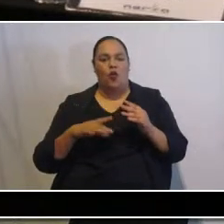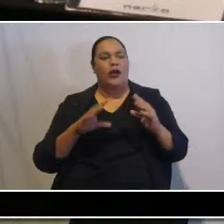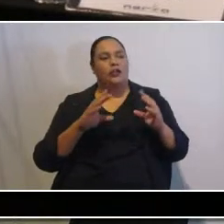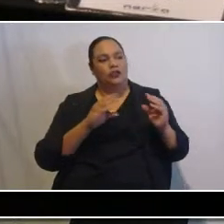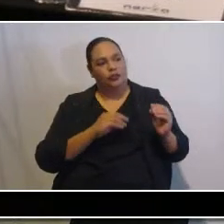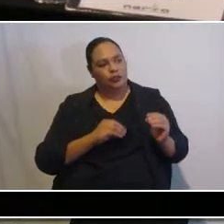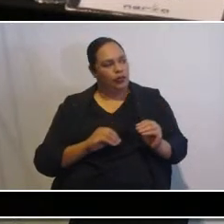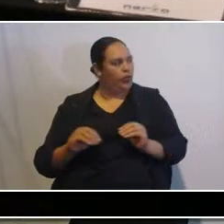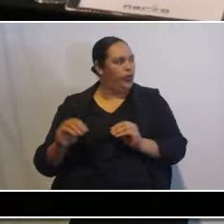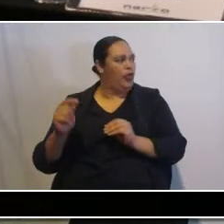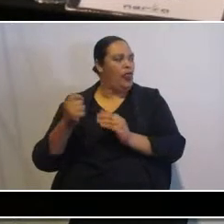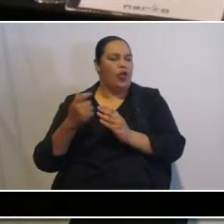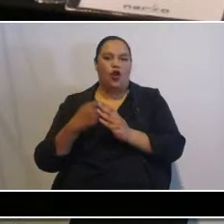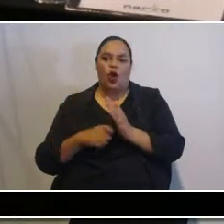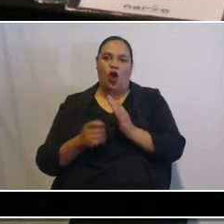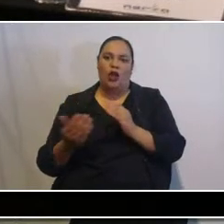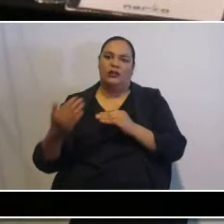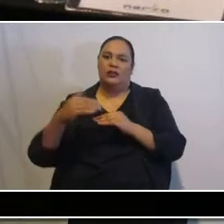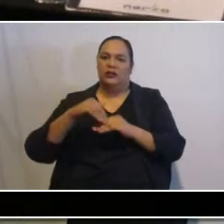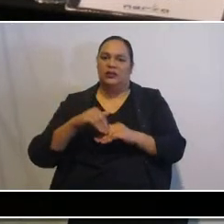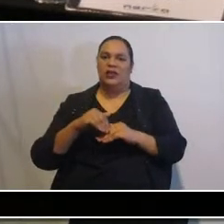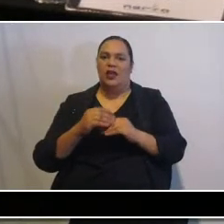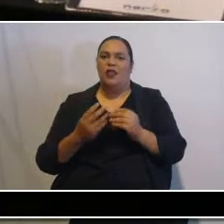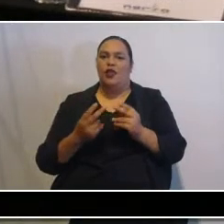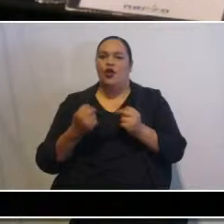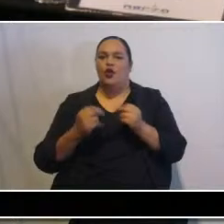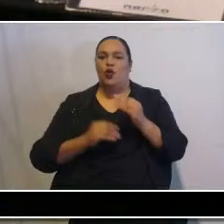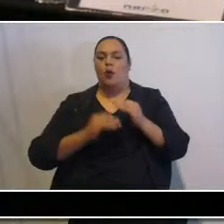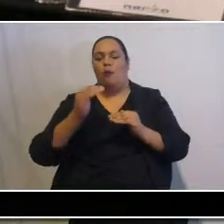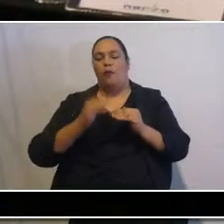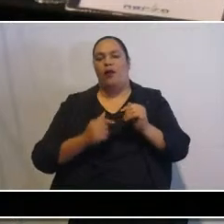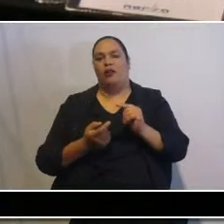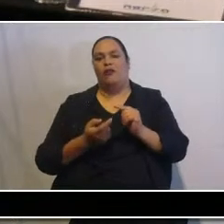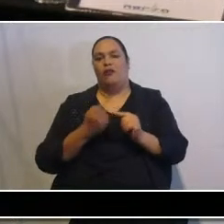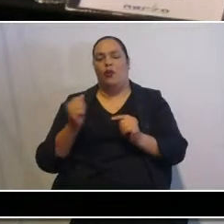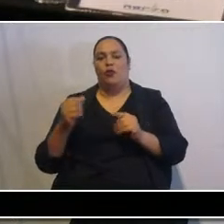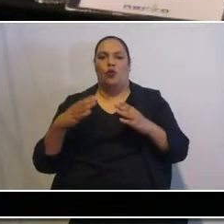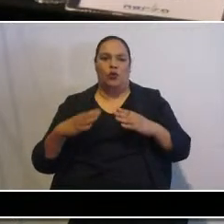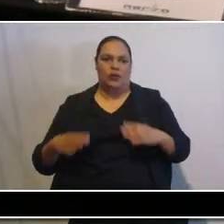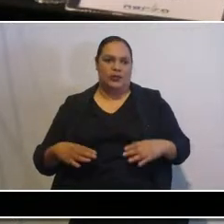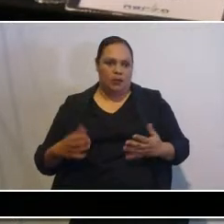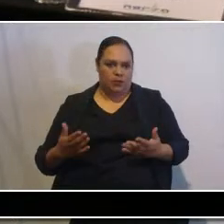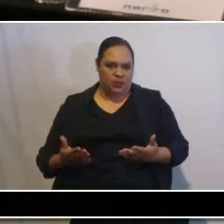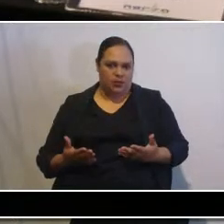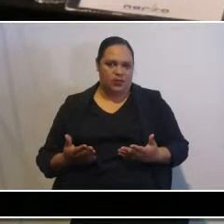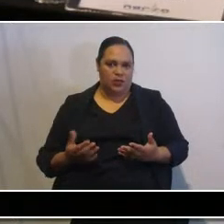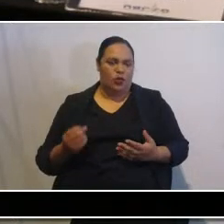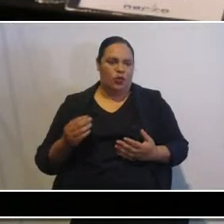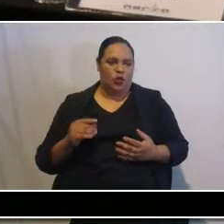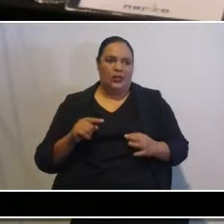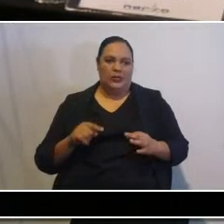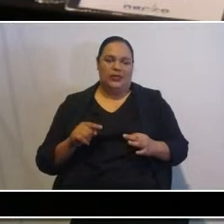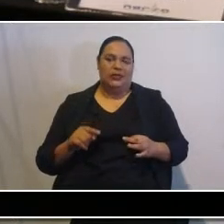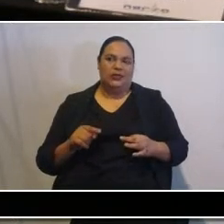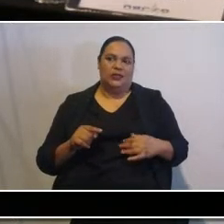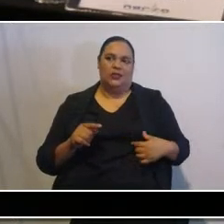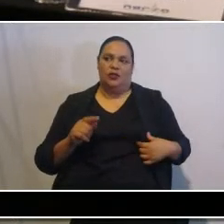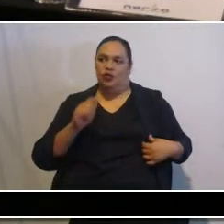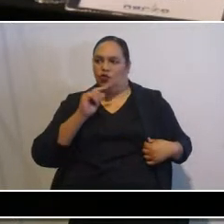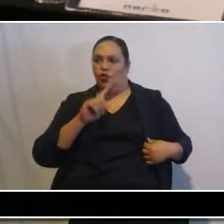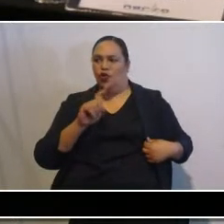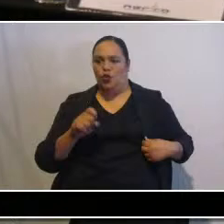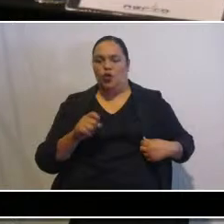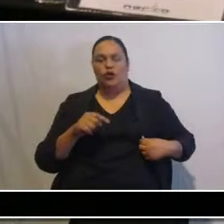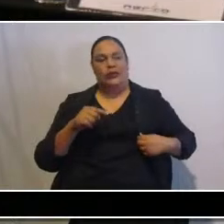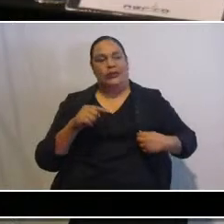overruns of the delays in the new build from the consumers. So that is really the question